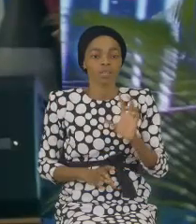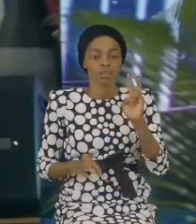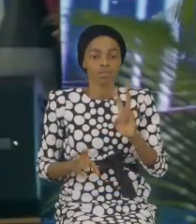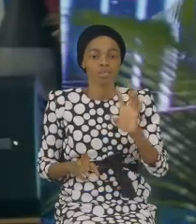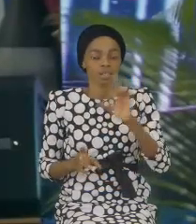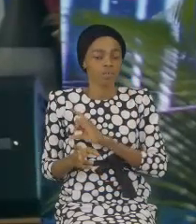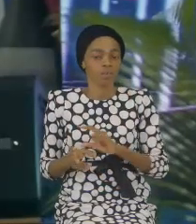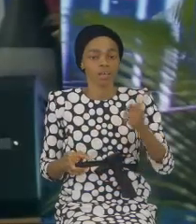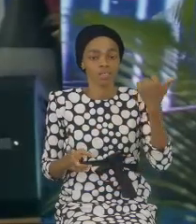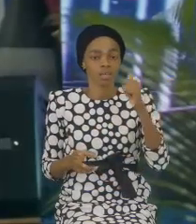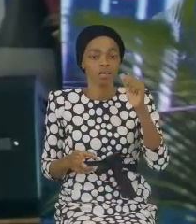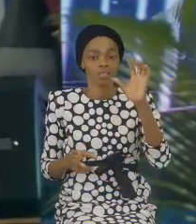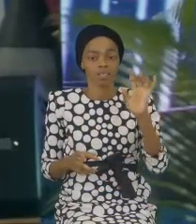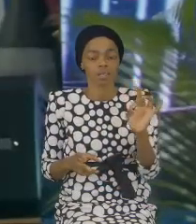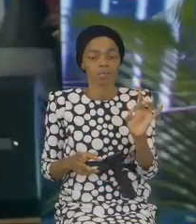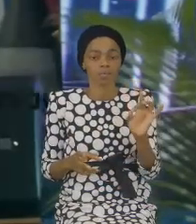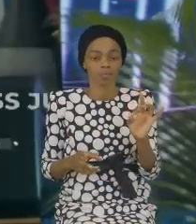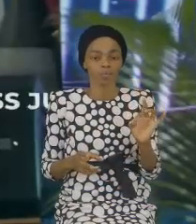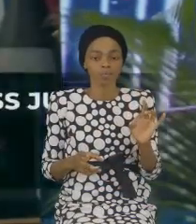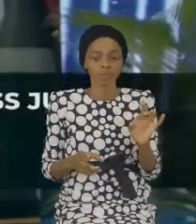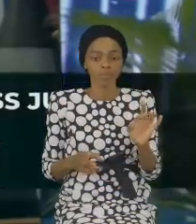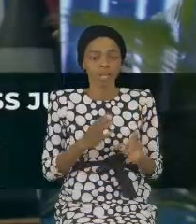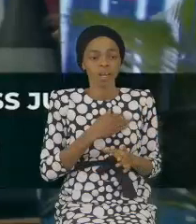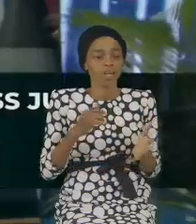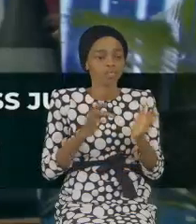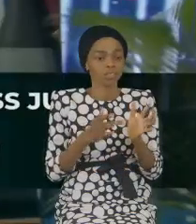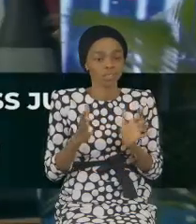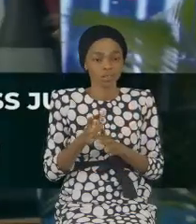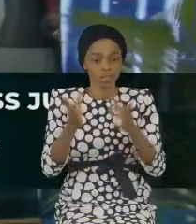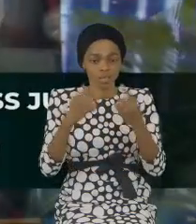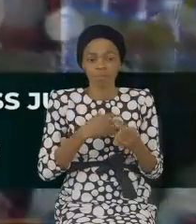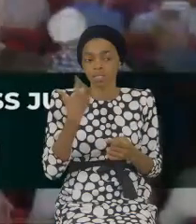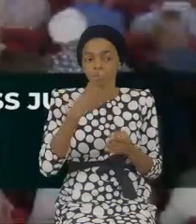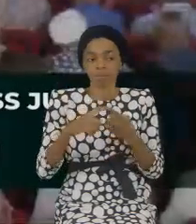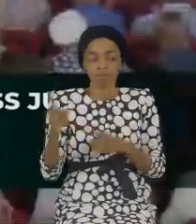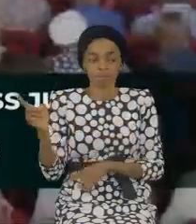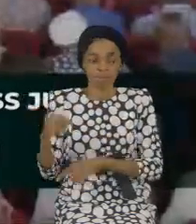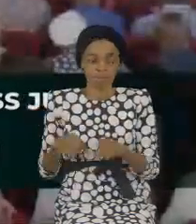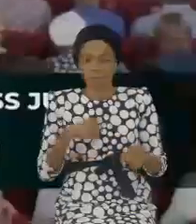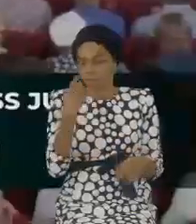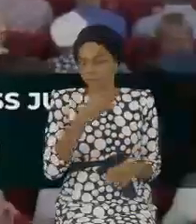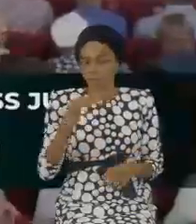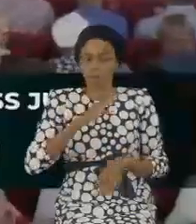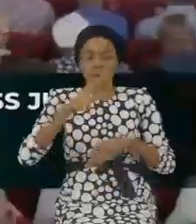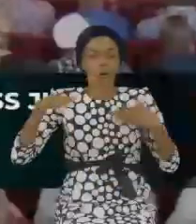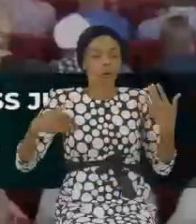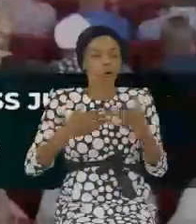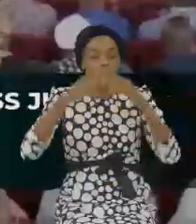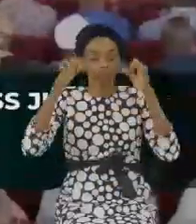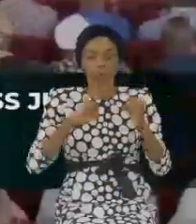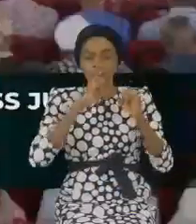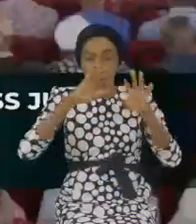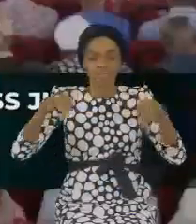In Matthew 28, verse 18, "And Jesus came and spake unto them, saying, All power